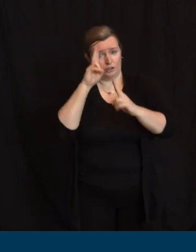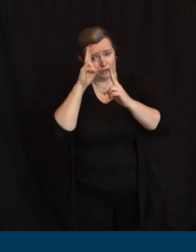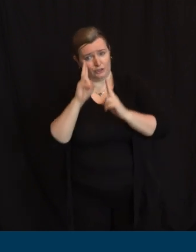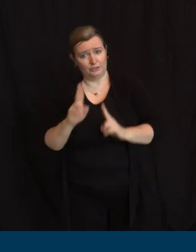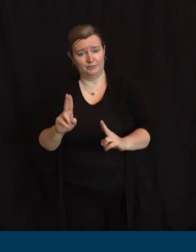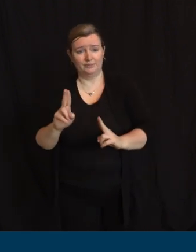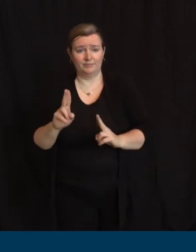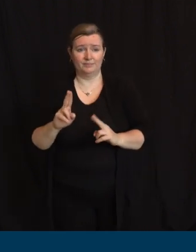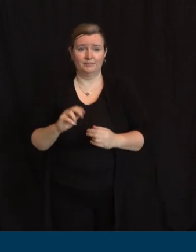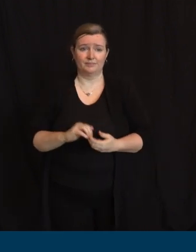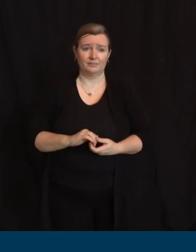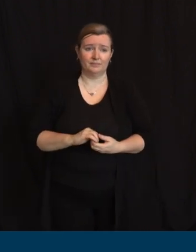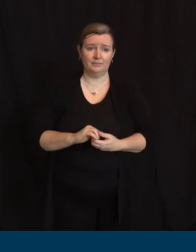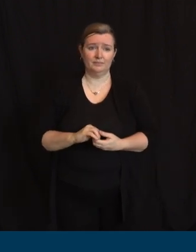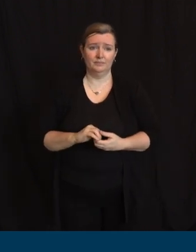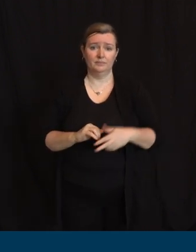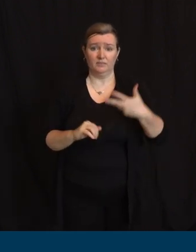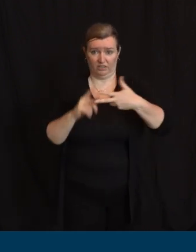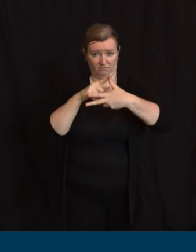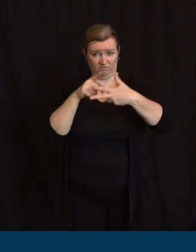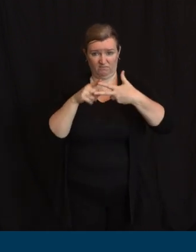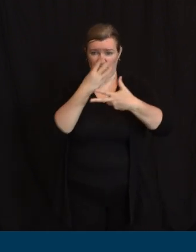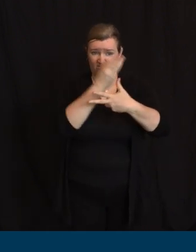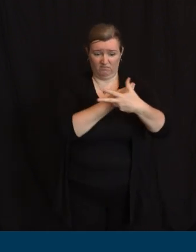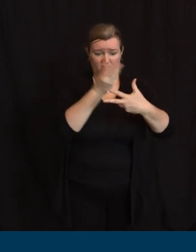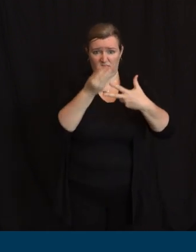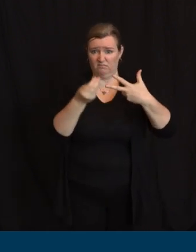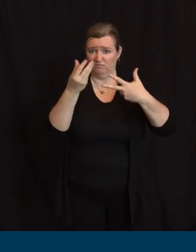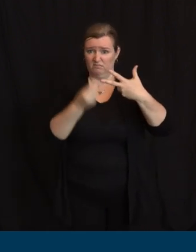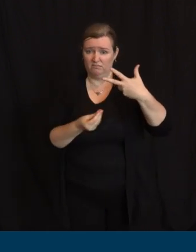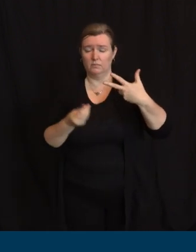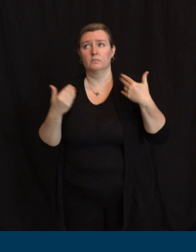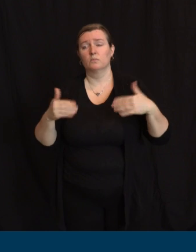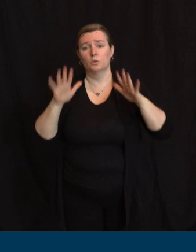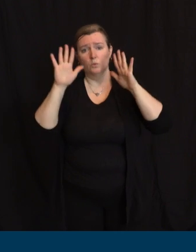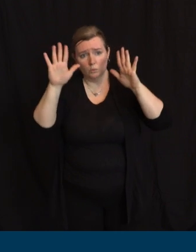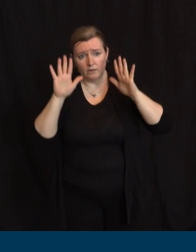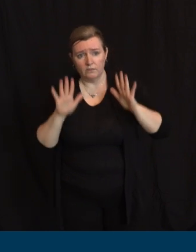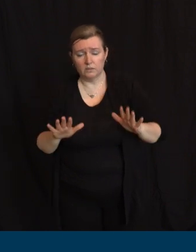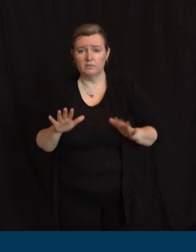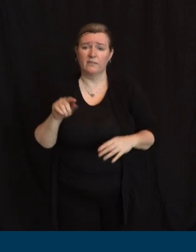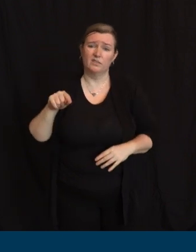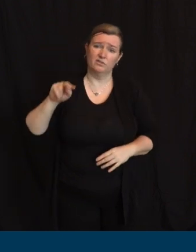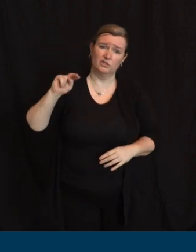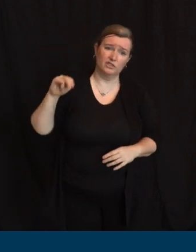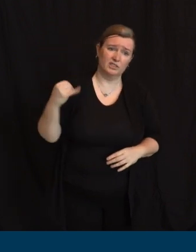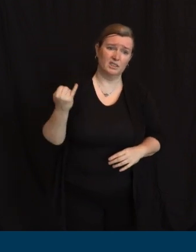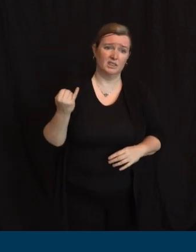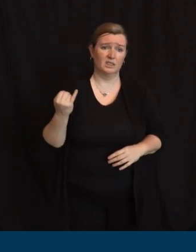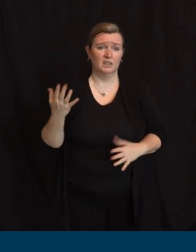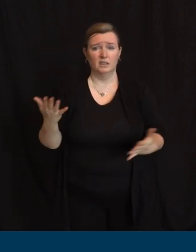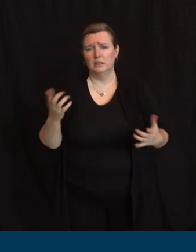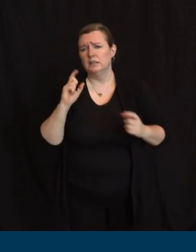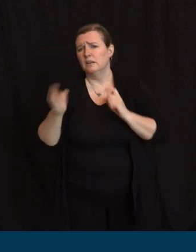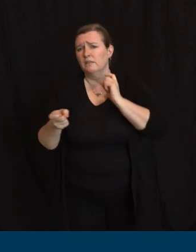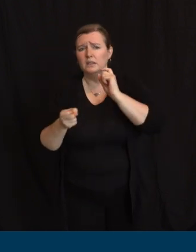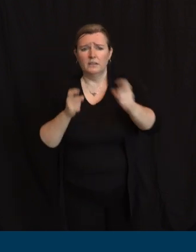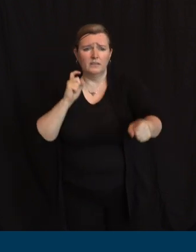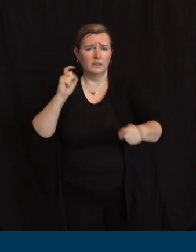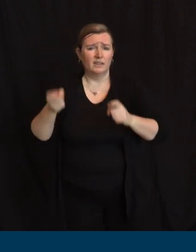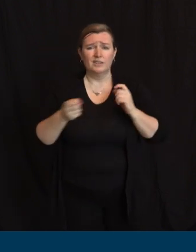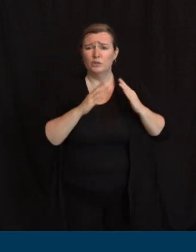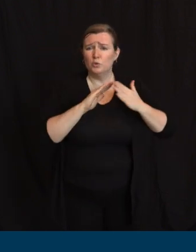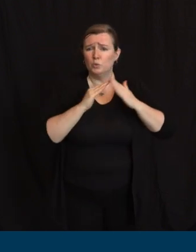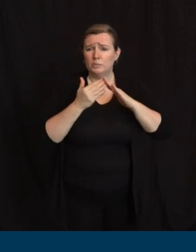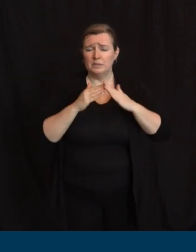3 remarkable lives of 3 remarkable New Jerseyans. Each gave so much to their communities and for